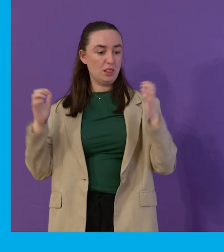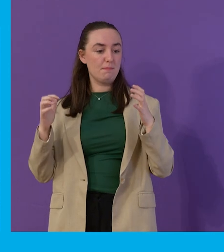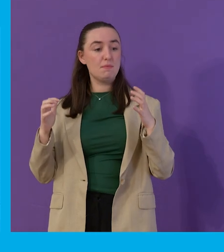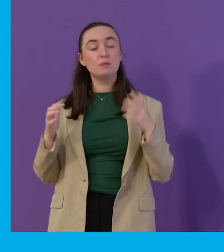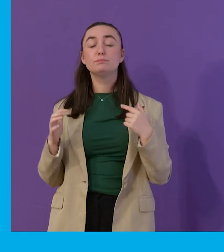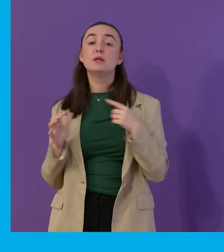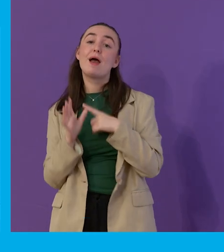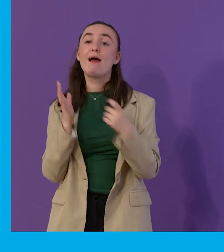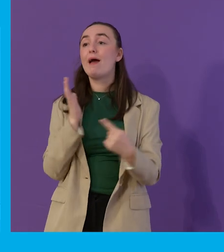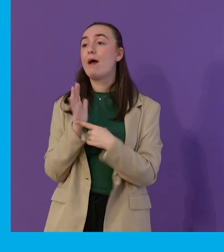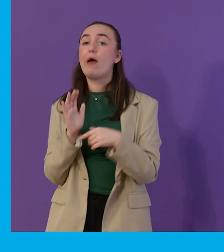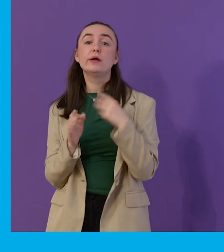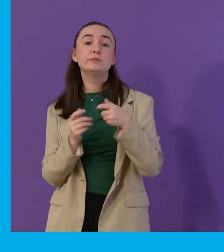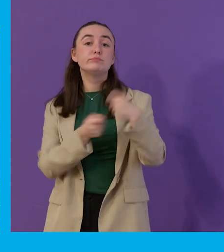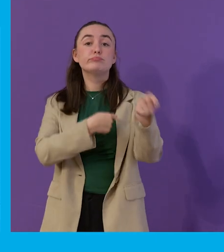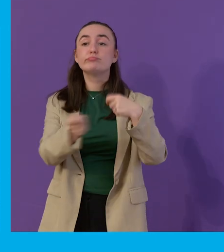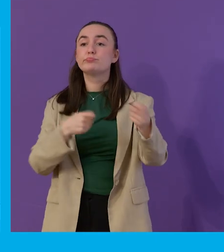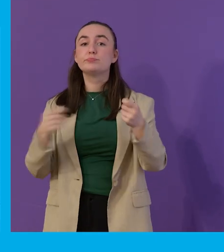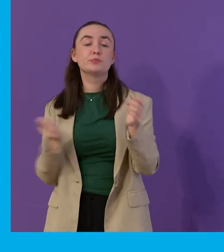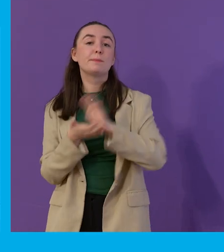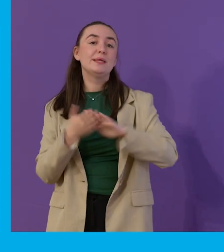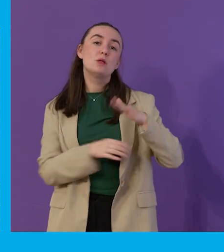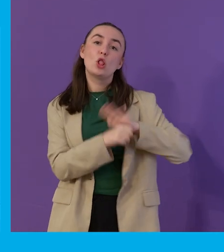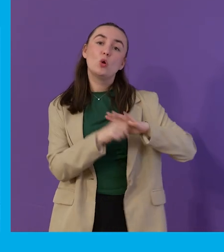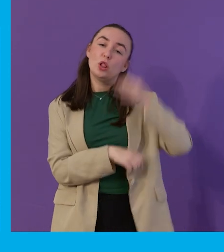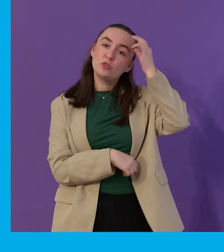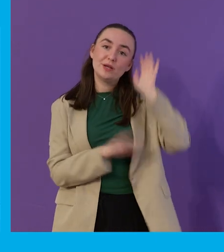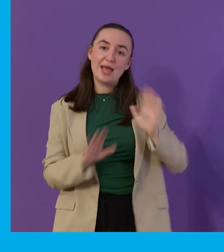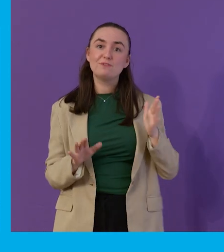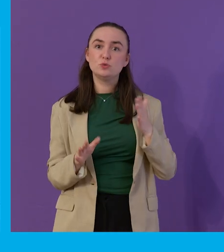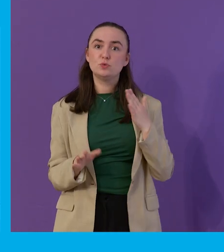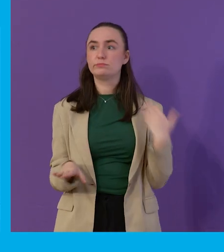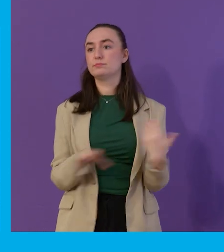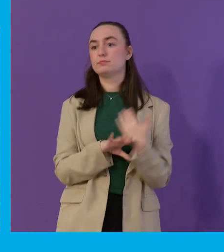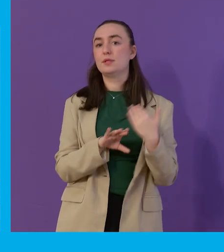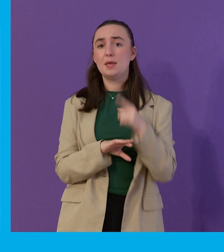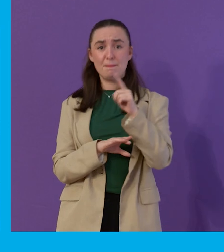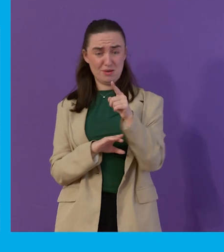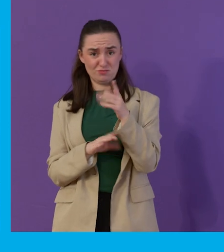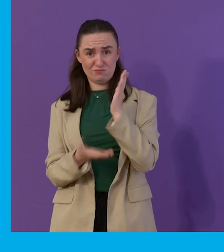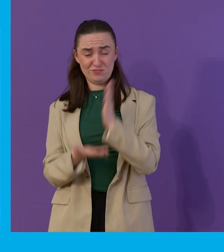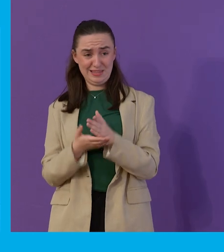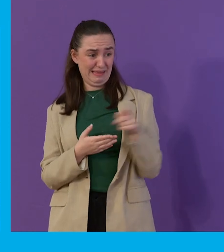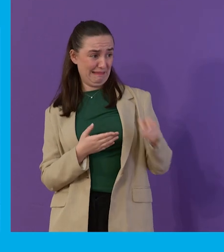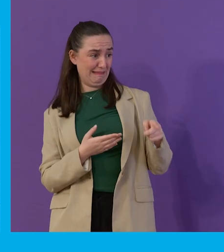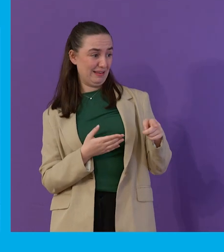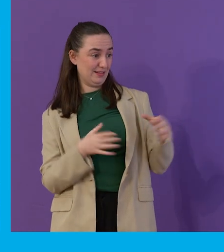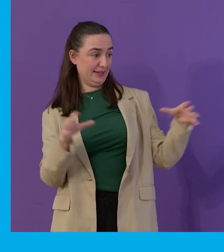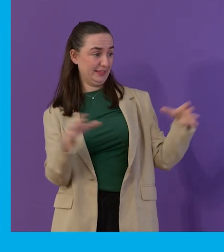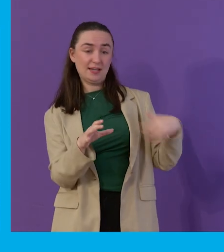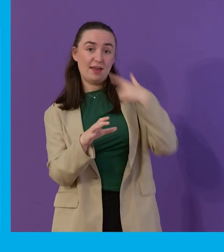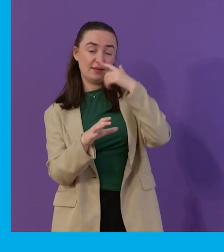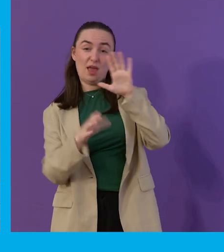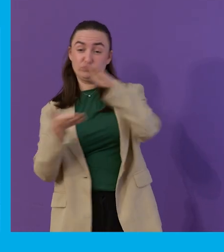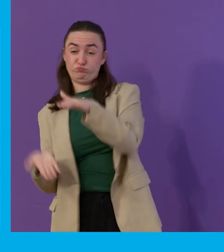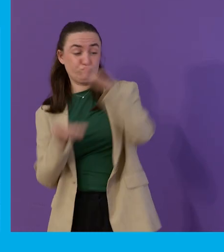these acts that then requires local authority to do something, but there isn't really the capacity or the time to look back